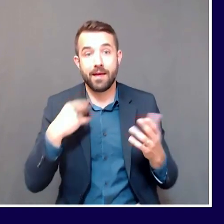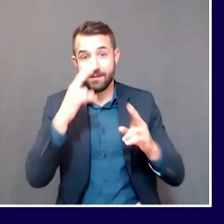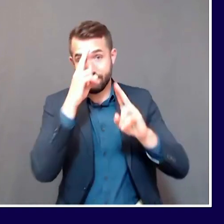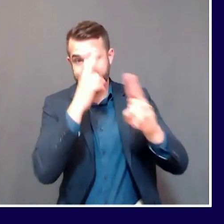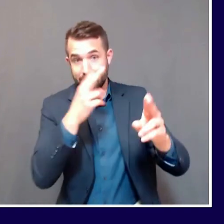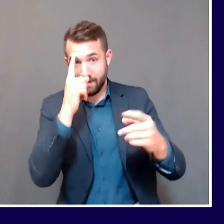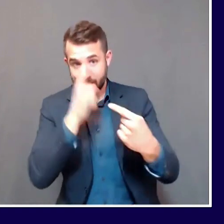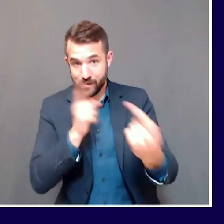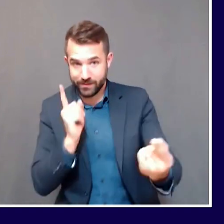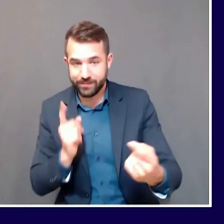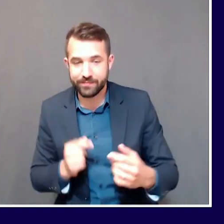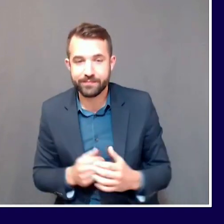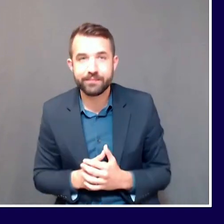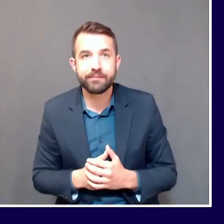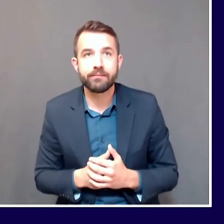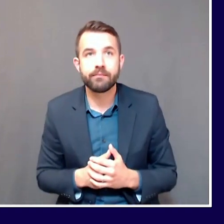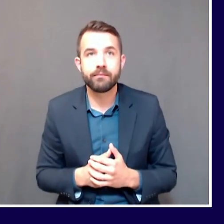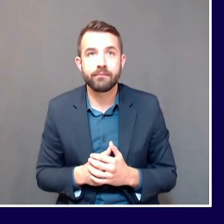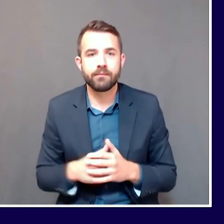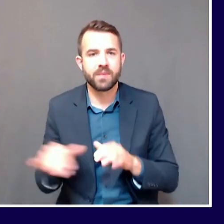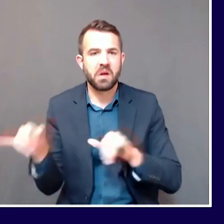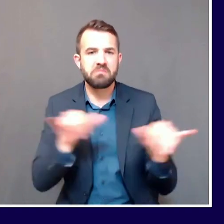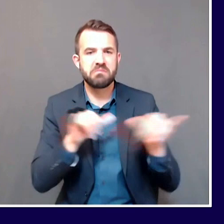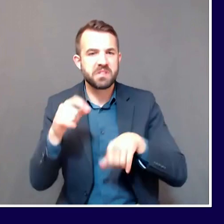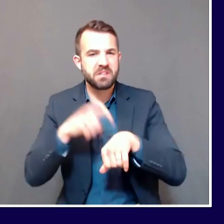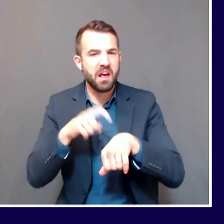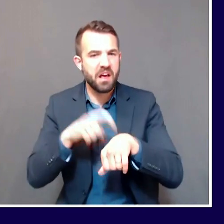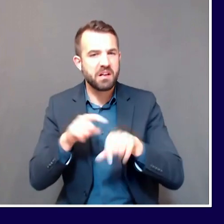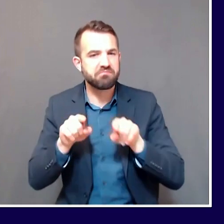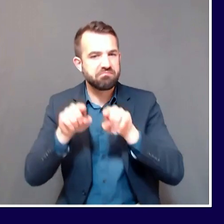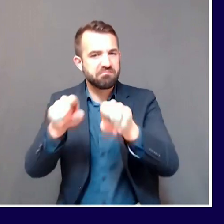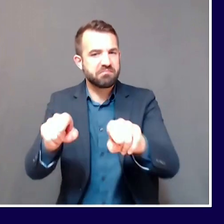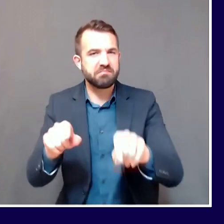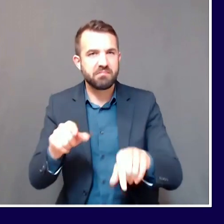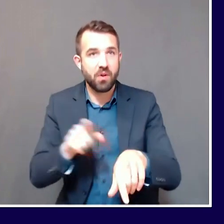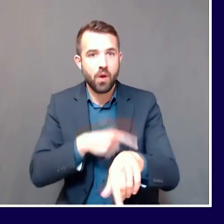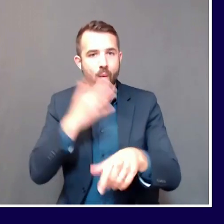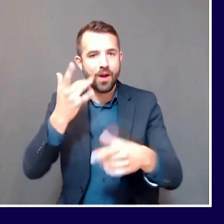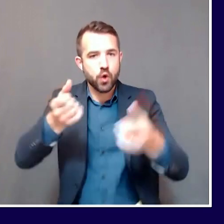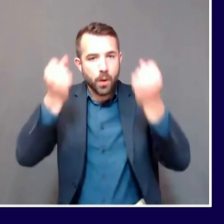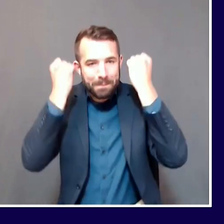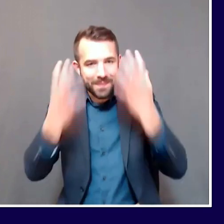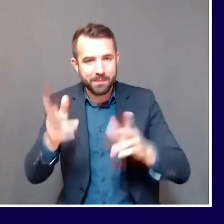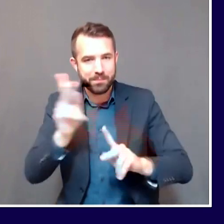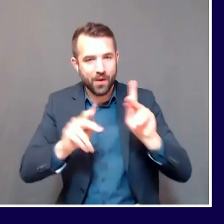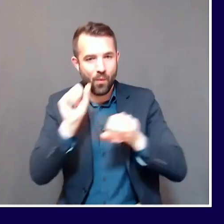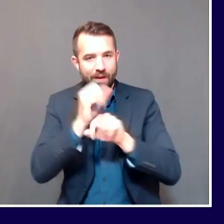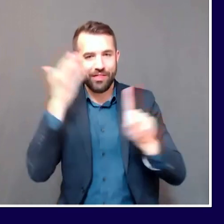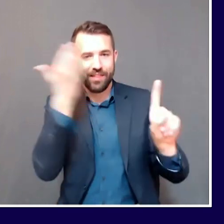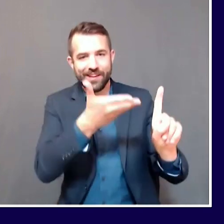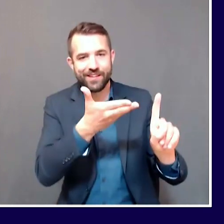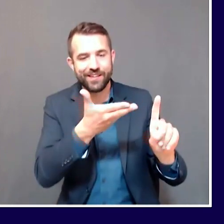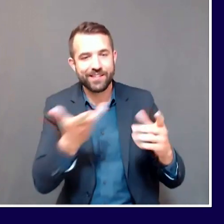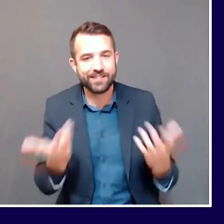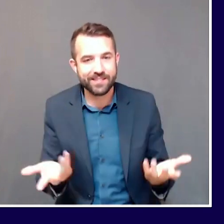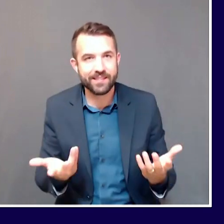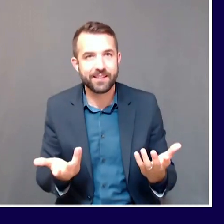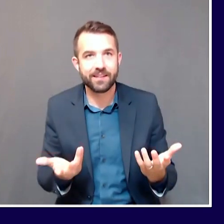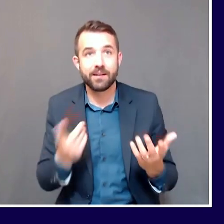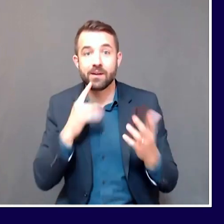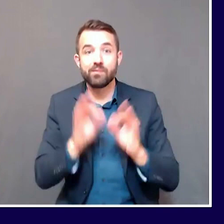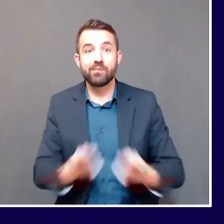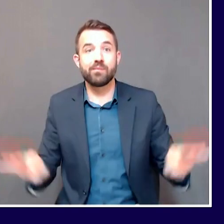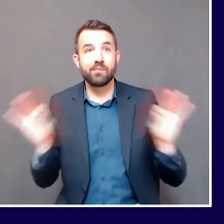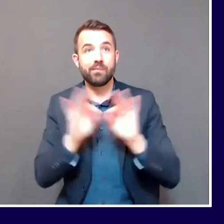about the same timeline as it would in a similarly sized facility. It's really a function of having folks come in for their